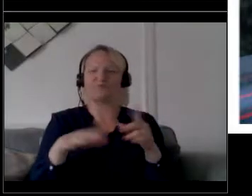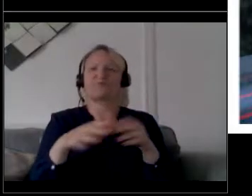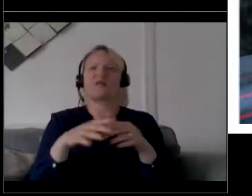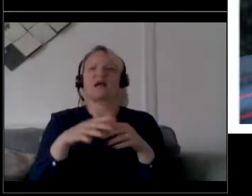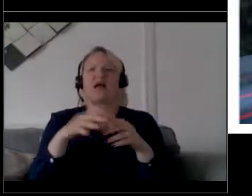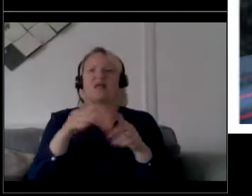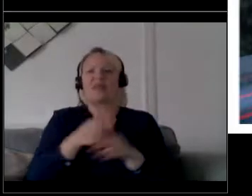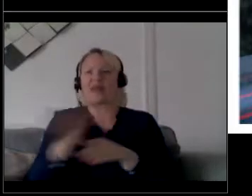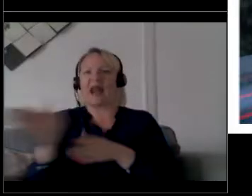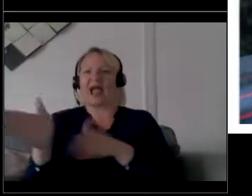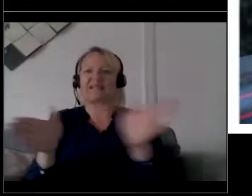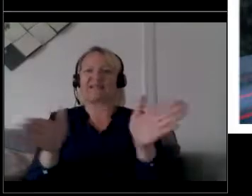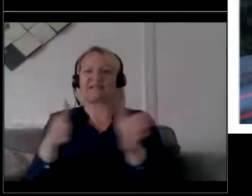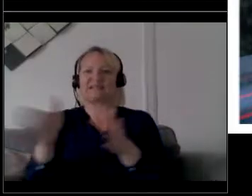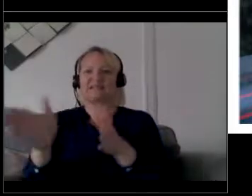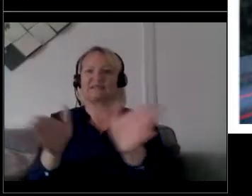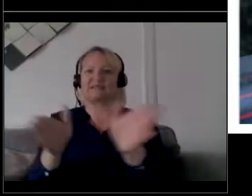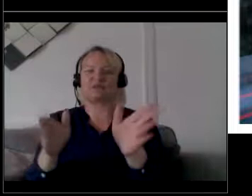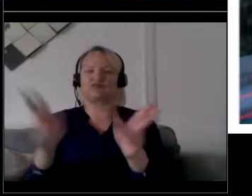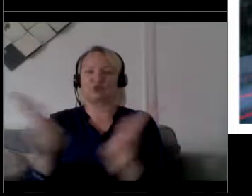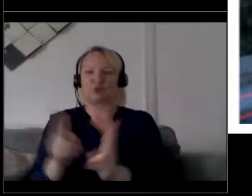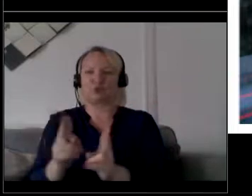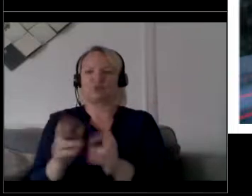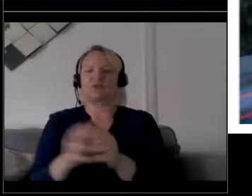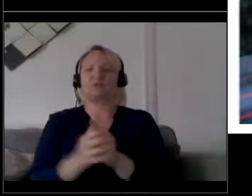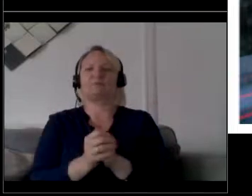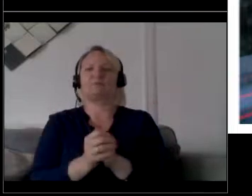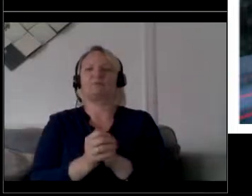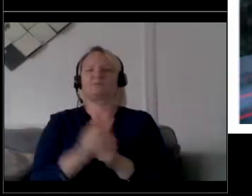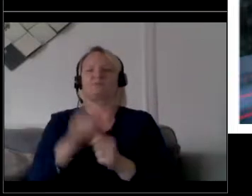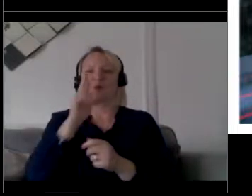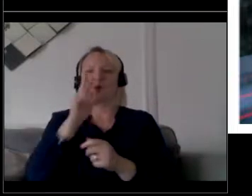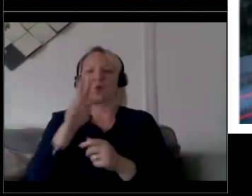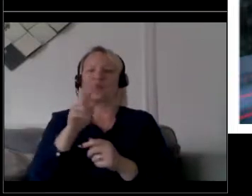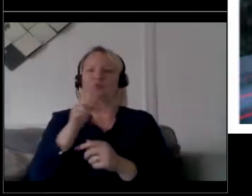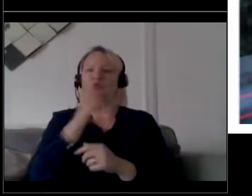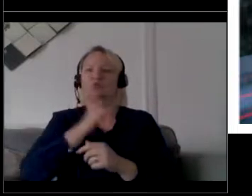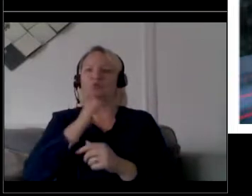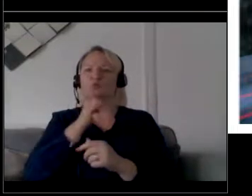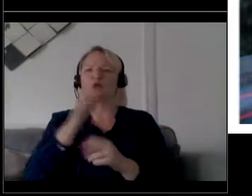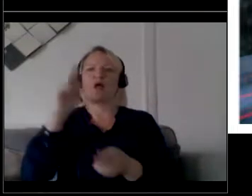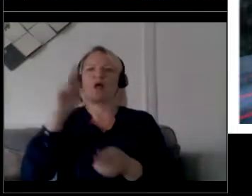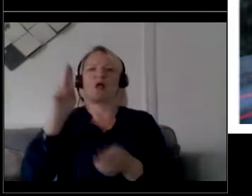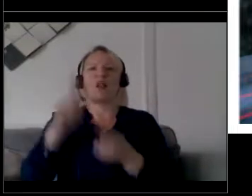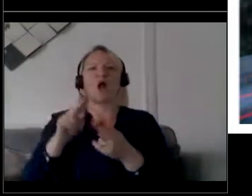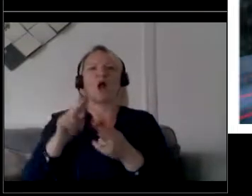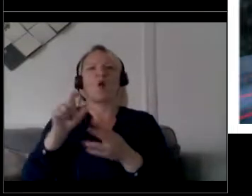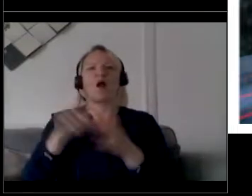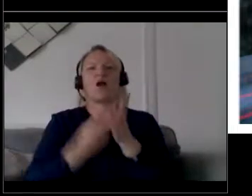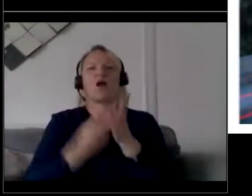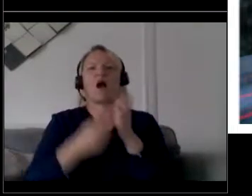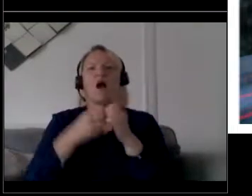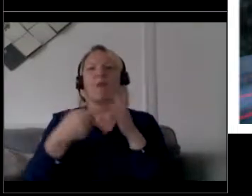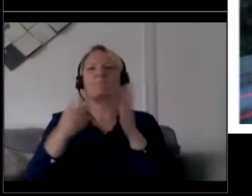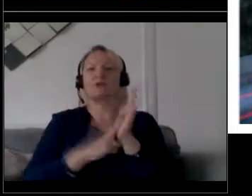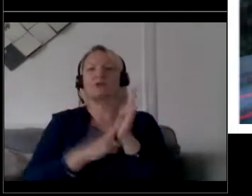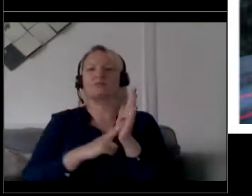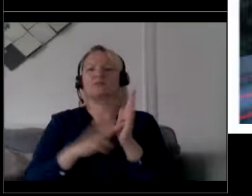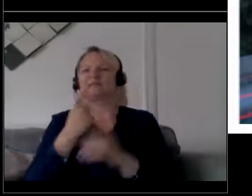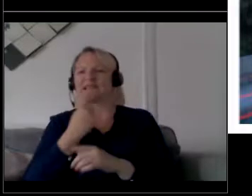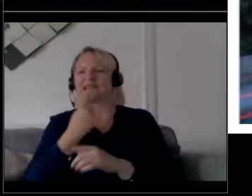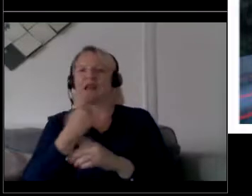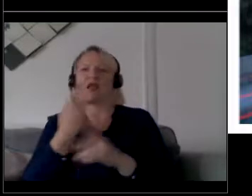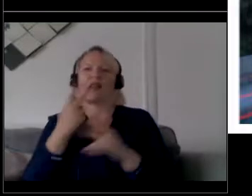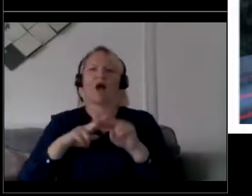lanes. We'd also look to use lower carbon concrete, steel fibre reinforced